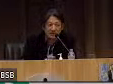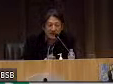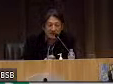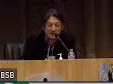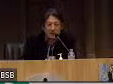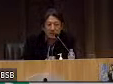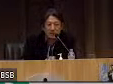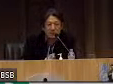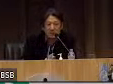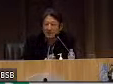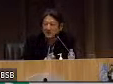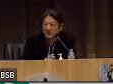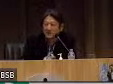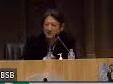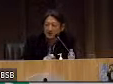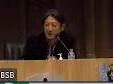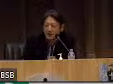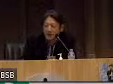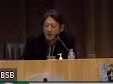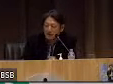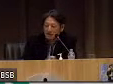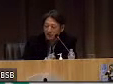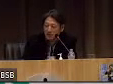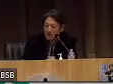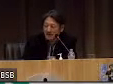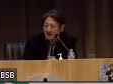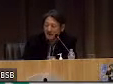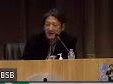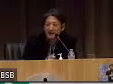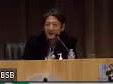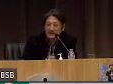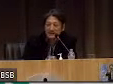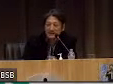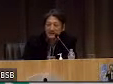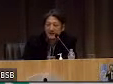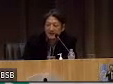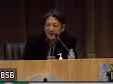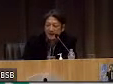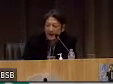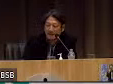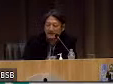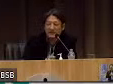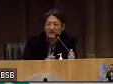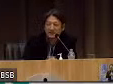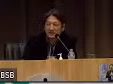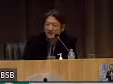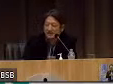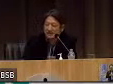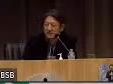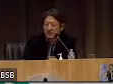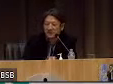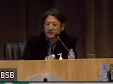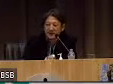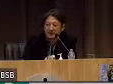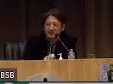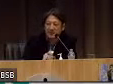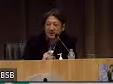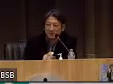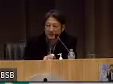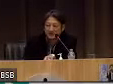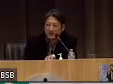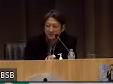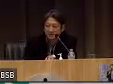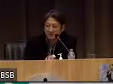a challenge, which I think it's a very important point for us to discuss later, is the issue related